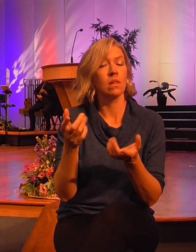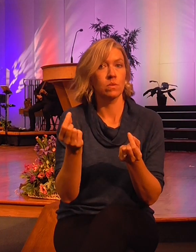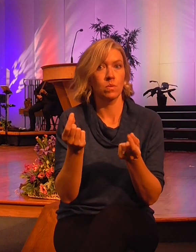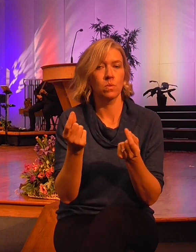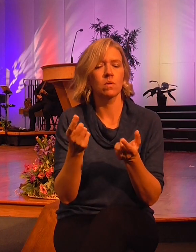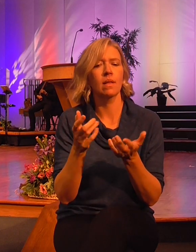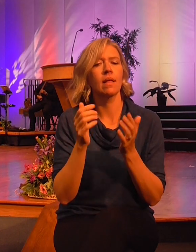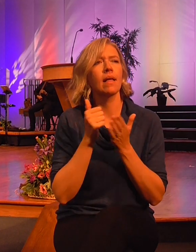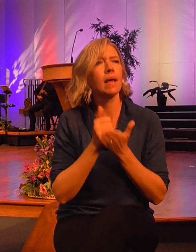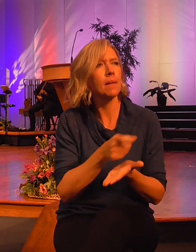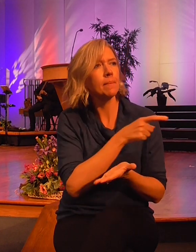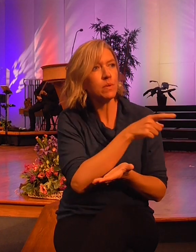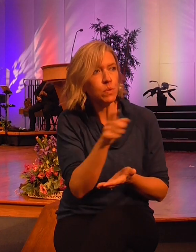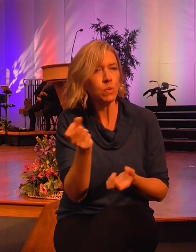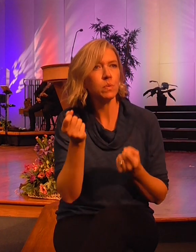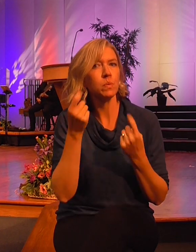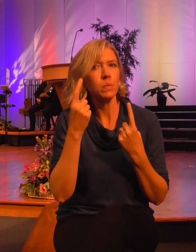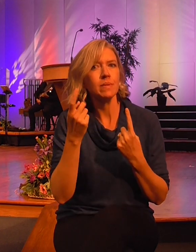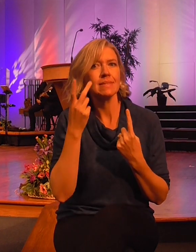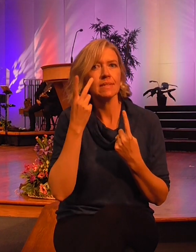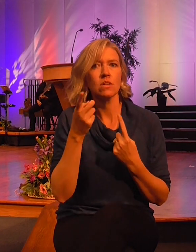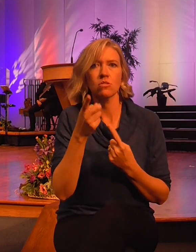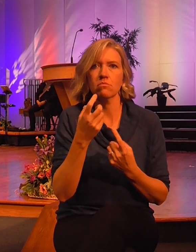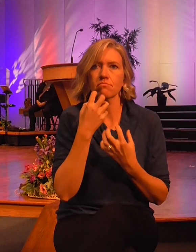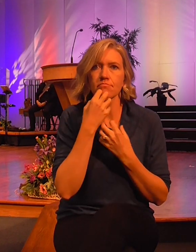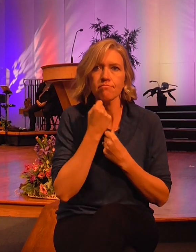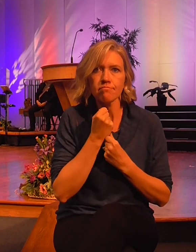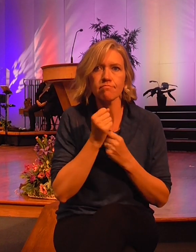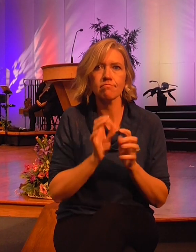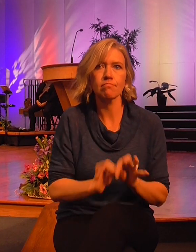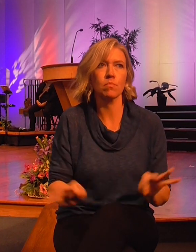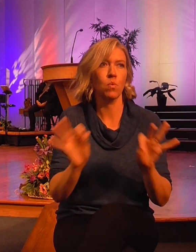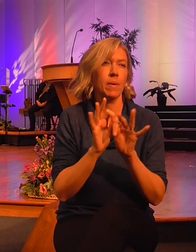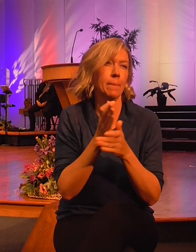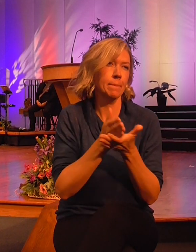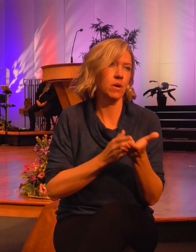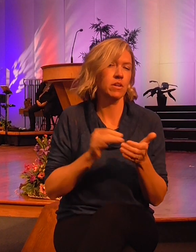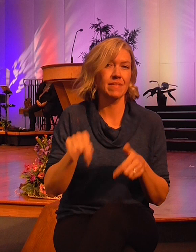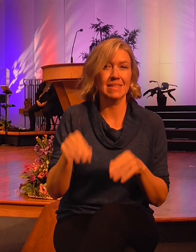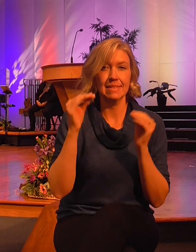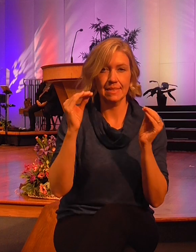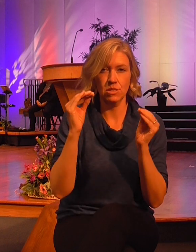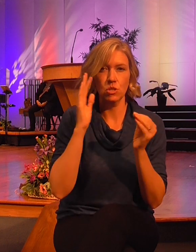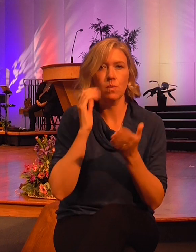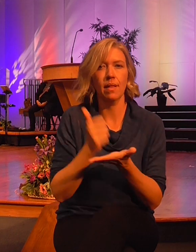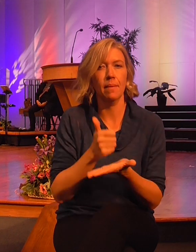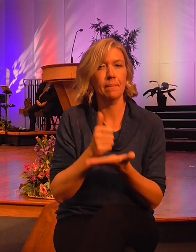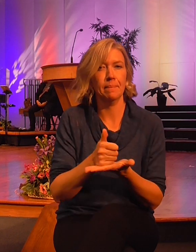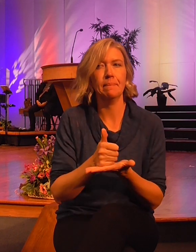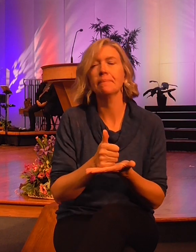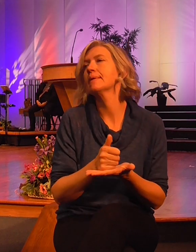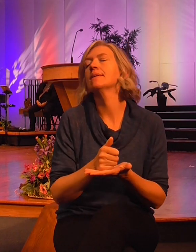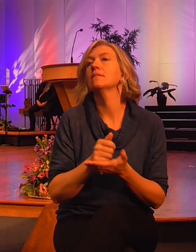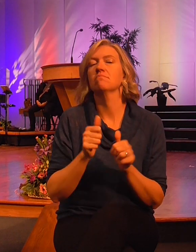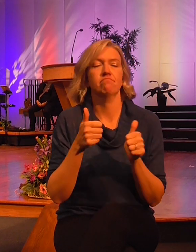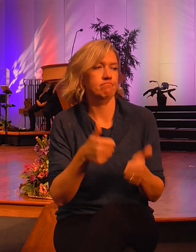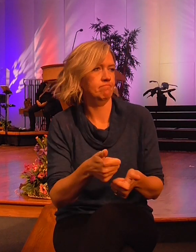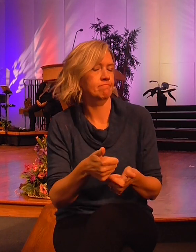that you are an essential part of this teaching, and he'll help you with that. Wonderful.